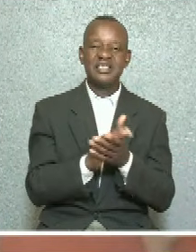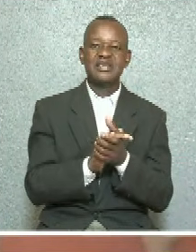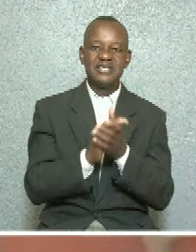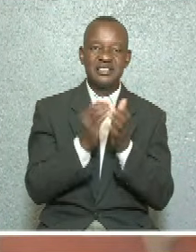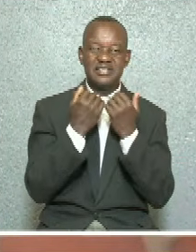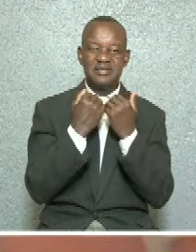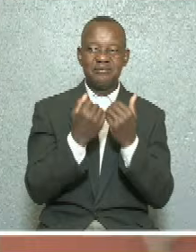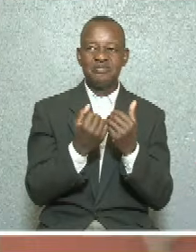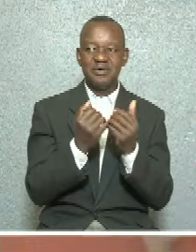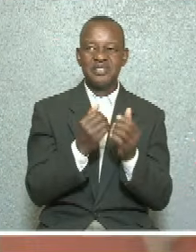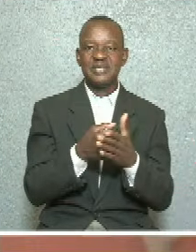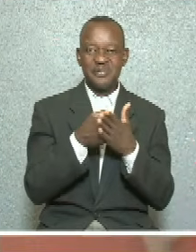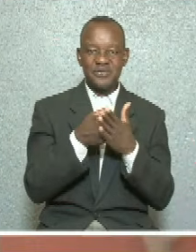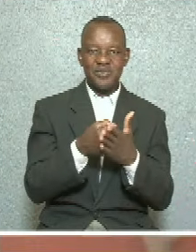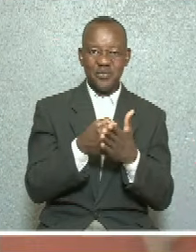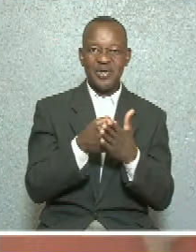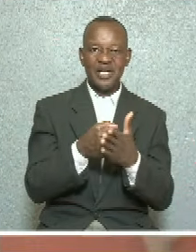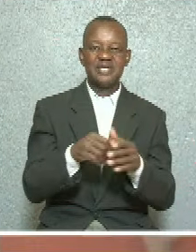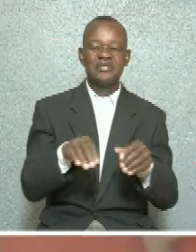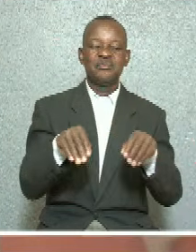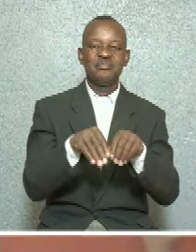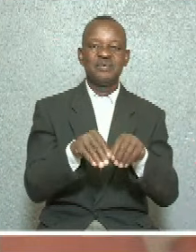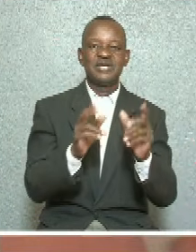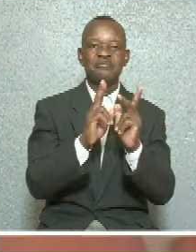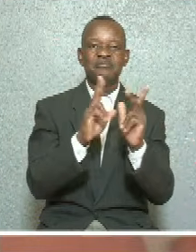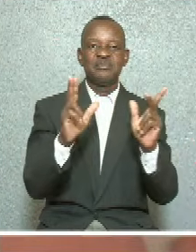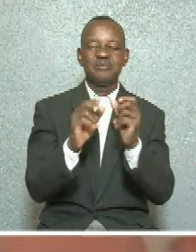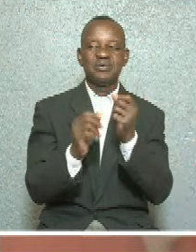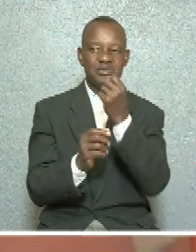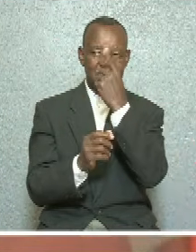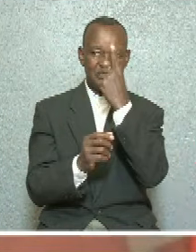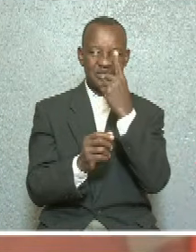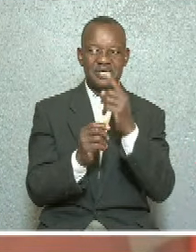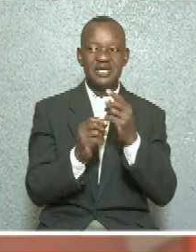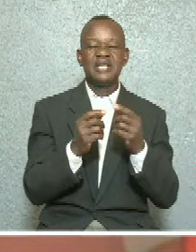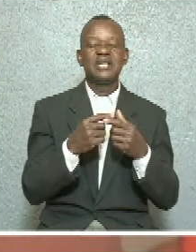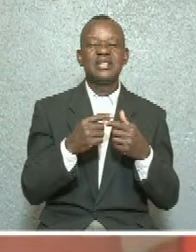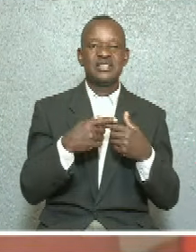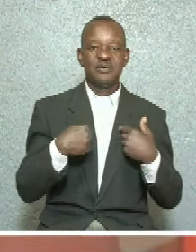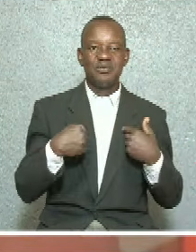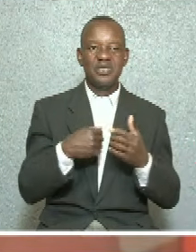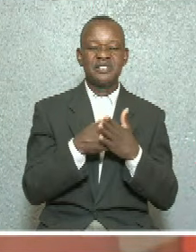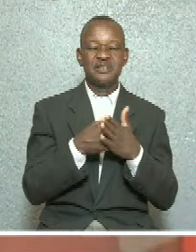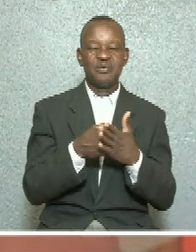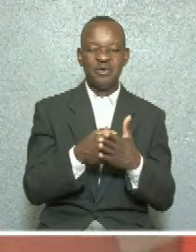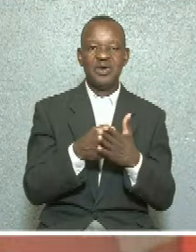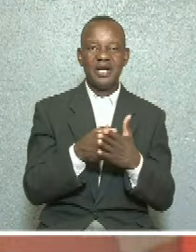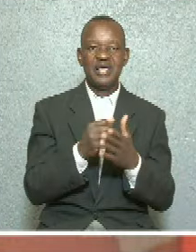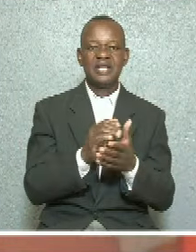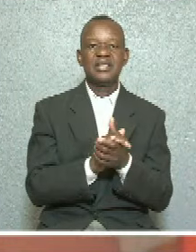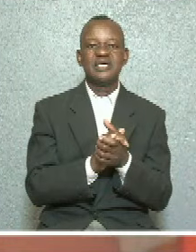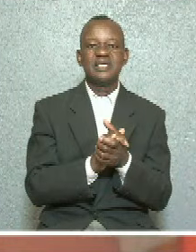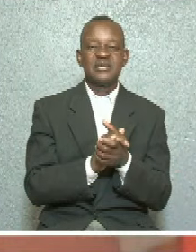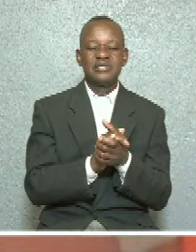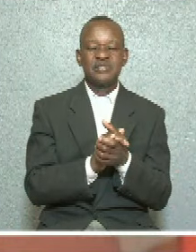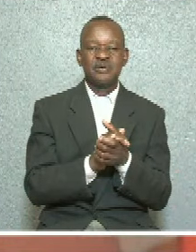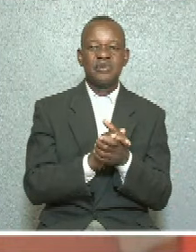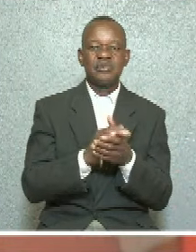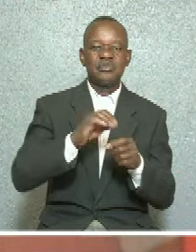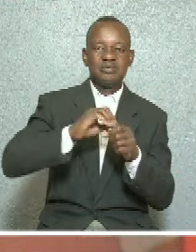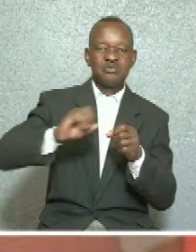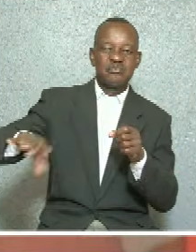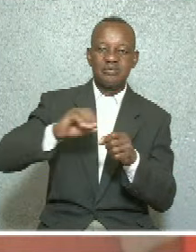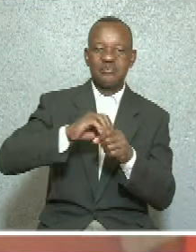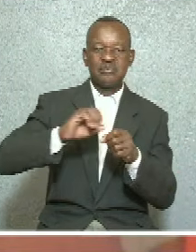I really understood that if we remove certain barriers to education, and a lot of those barriers are very